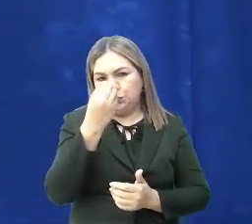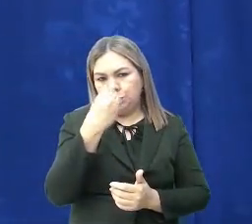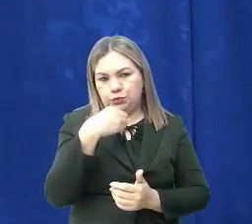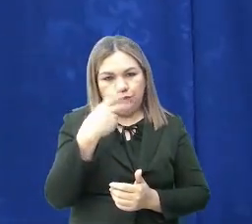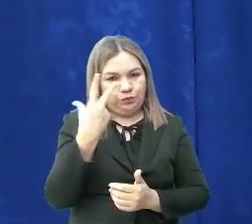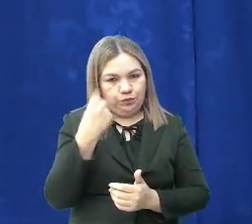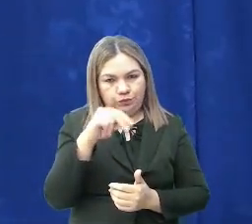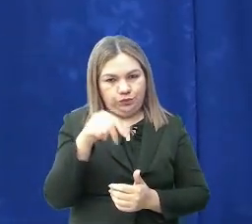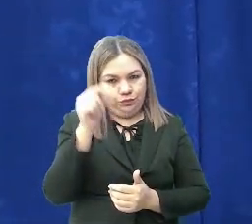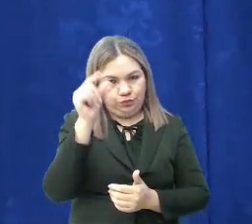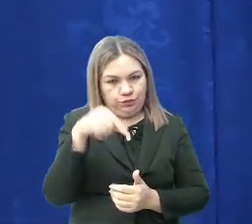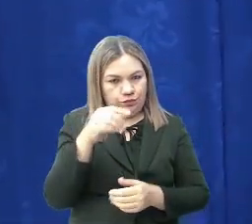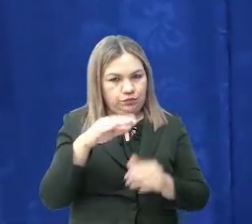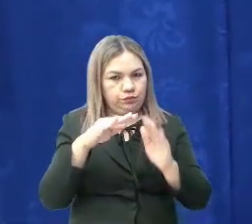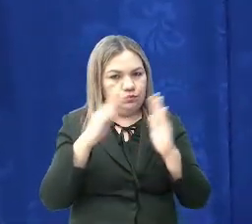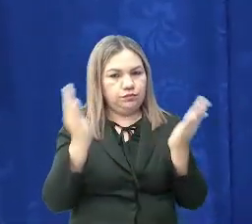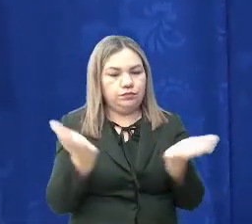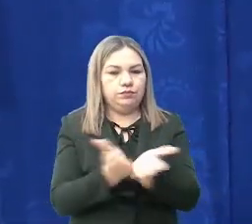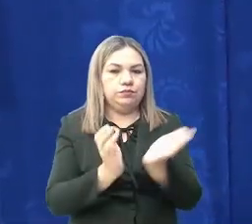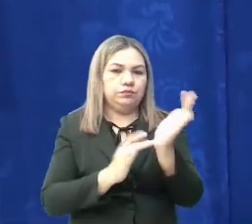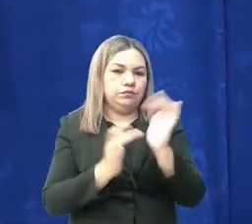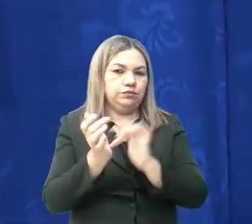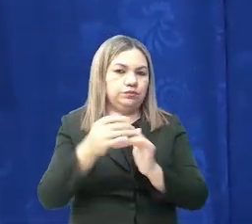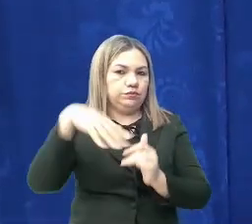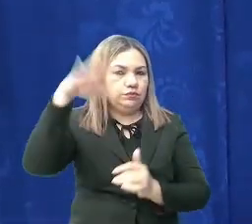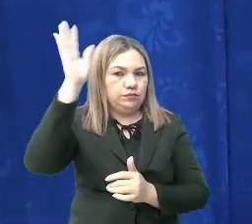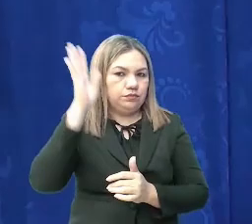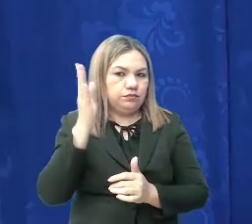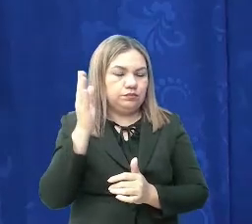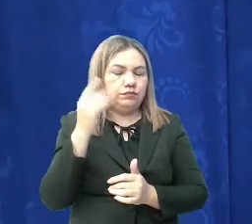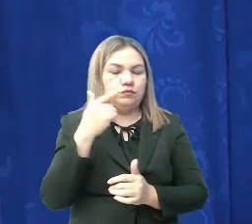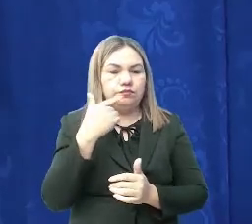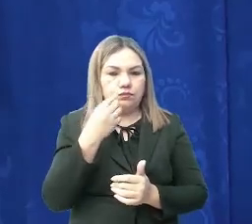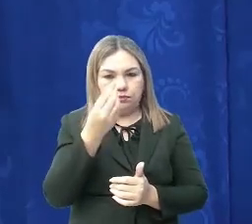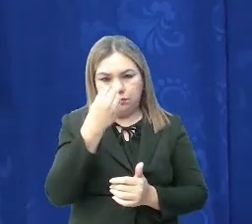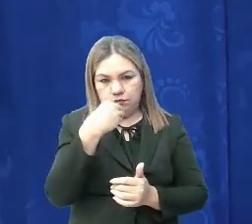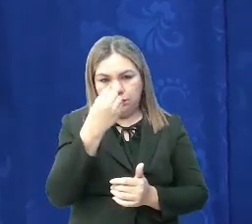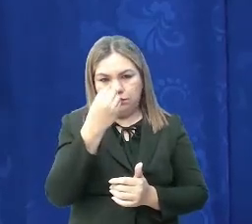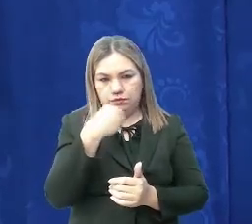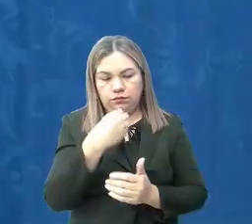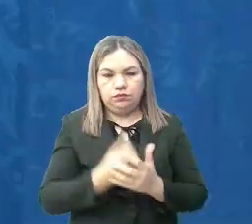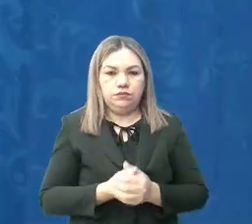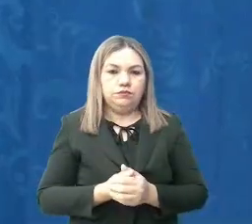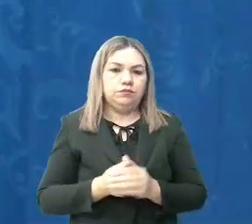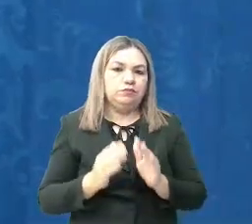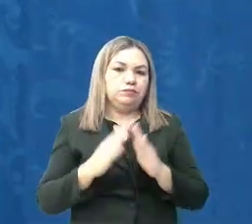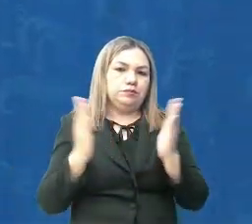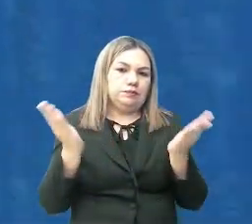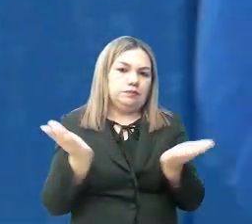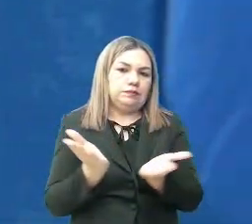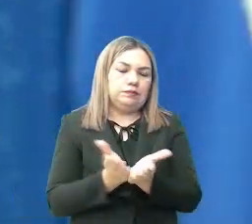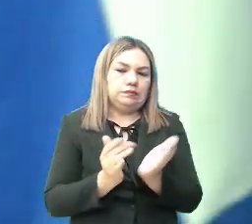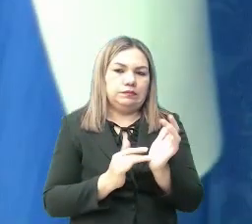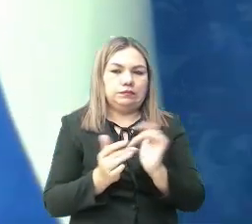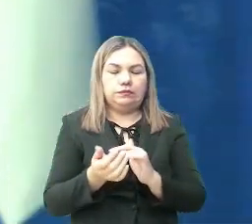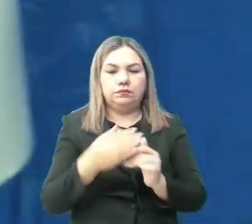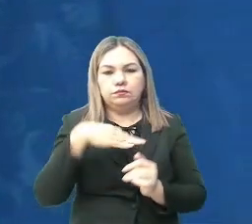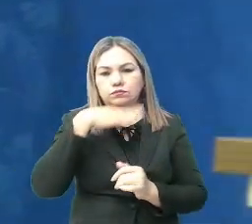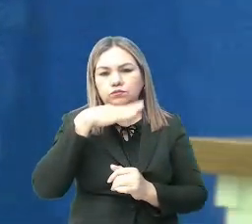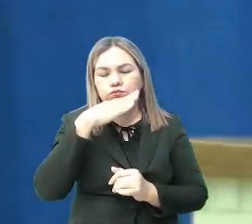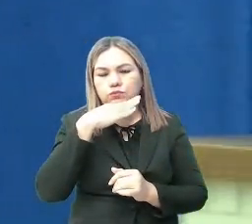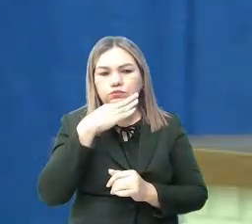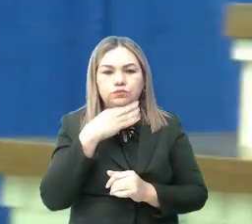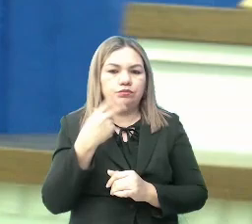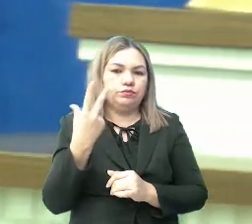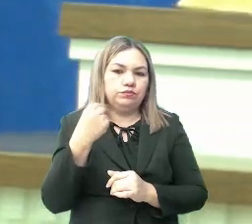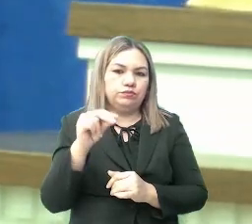what he feeds is not the word of God. He gives you, how many Christians are here that are full